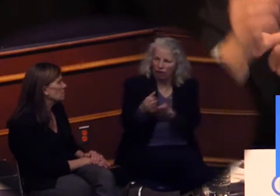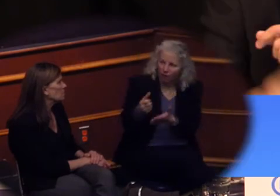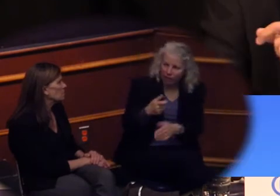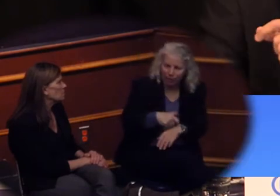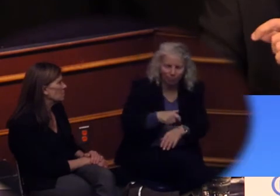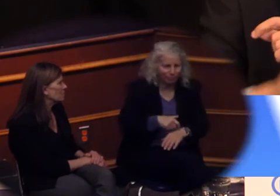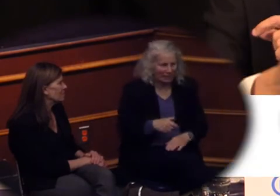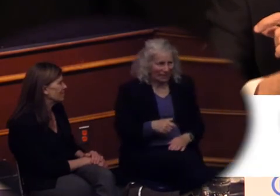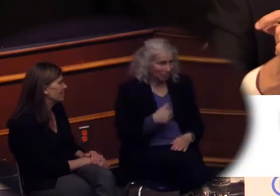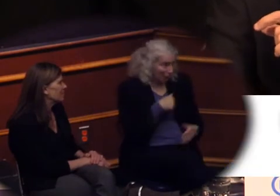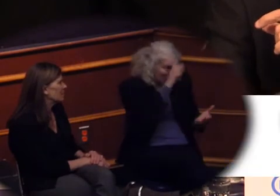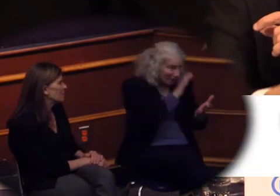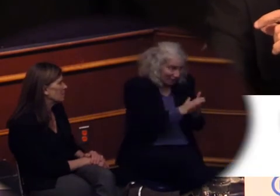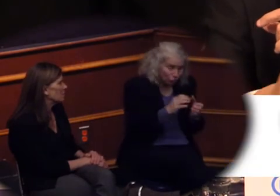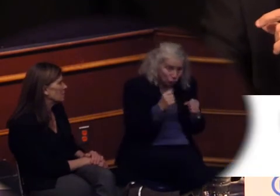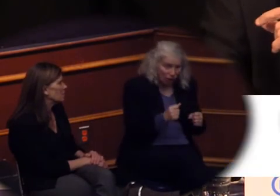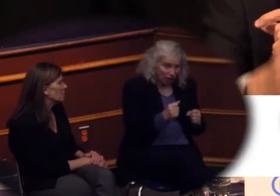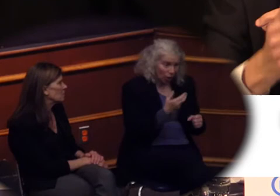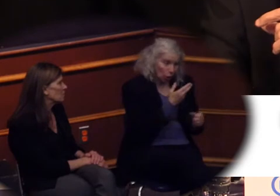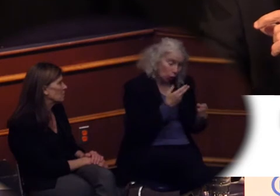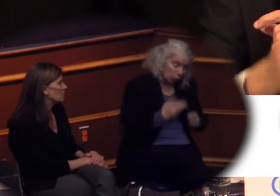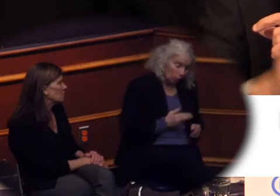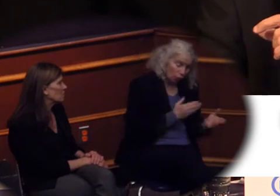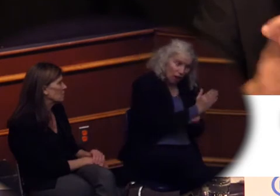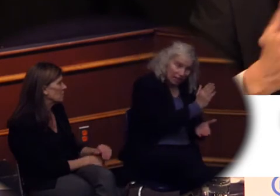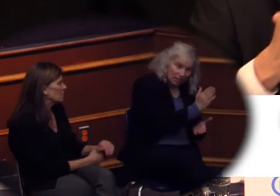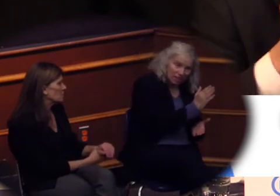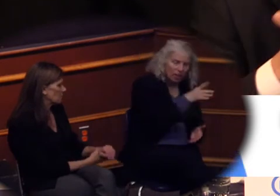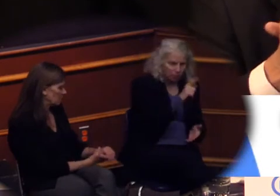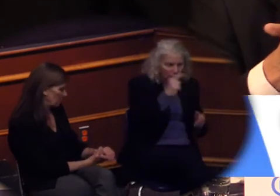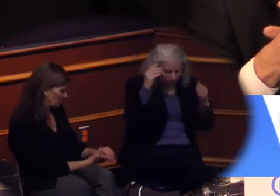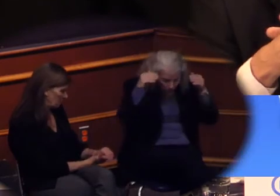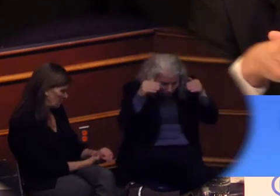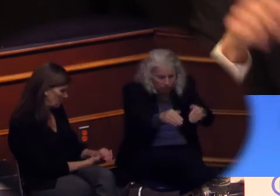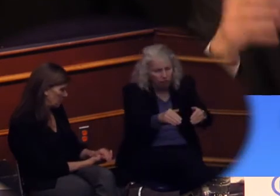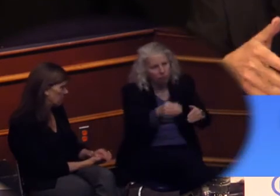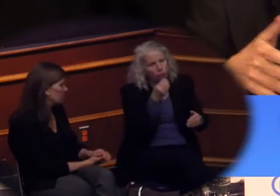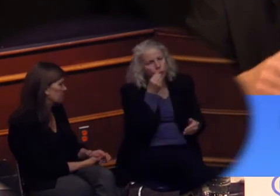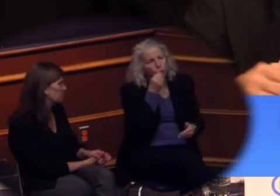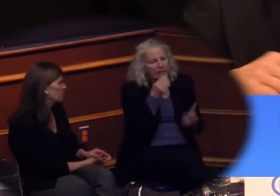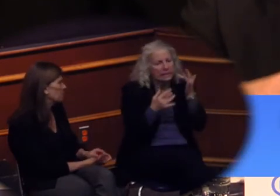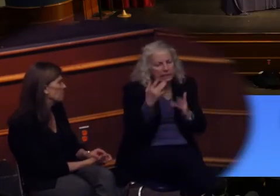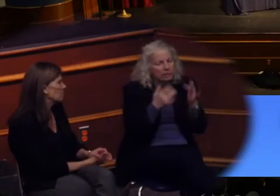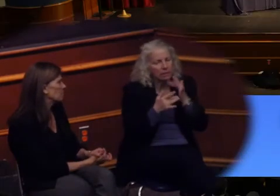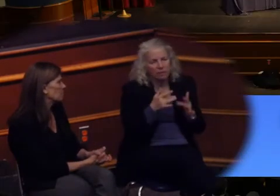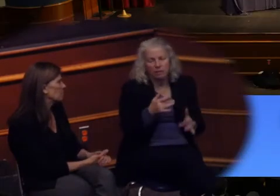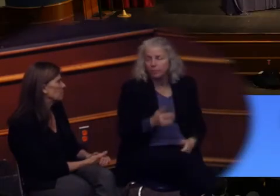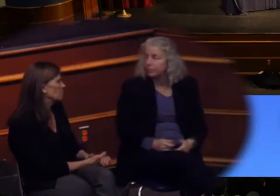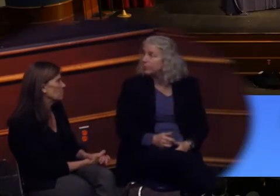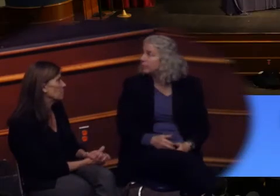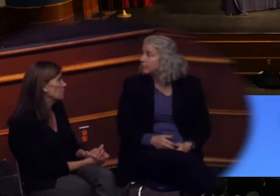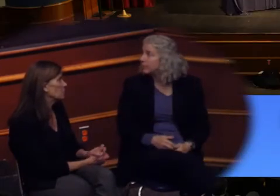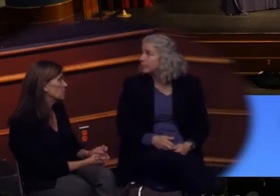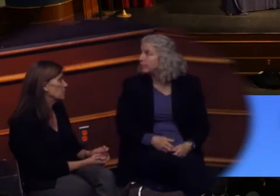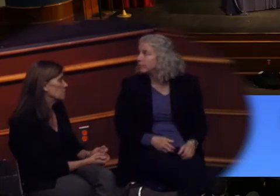time. I believe fundamentally that if we believe in human rights, we have to address food insecurity immediately. Thank you.